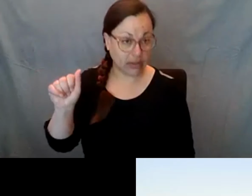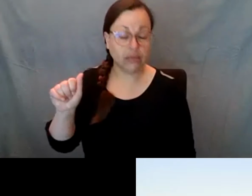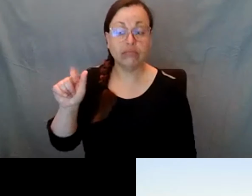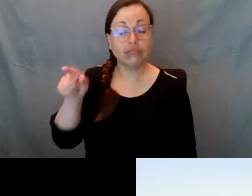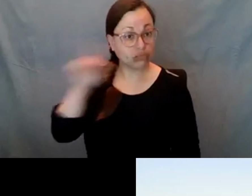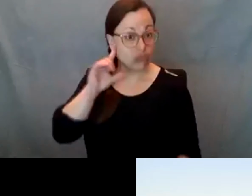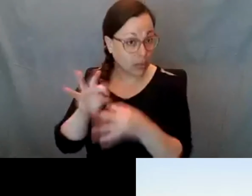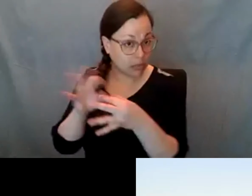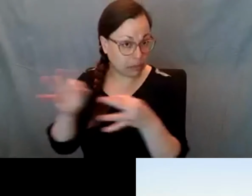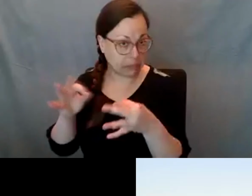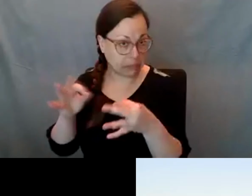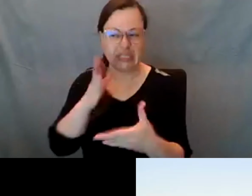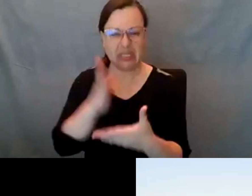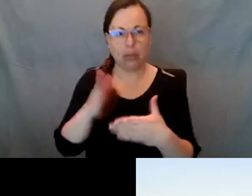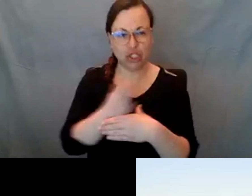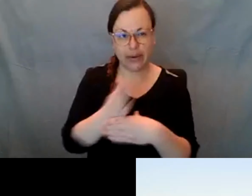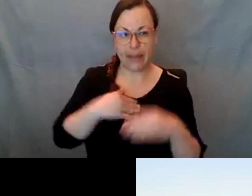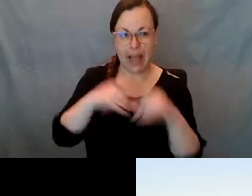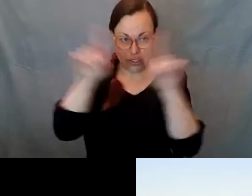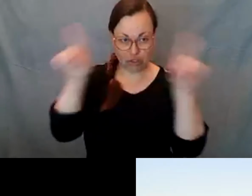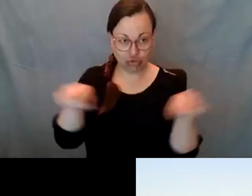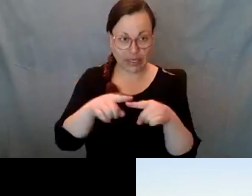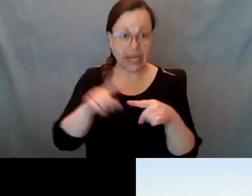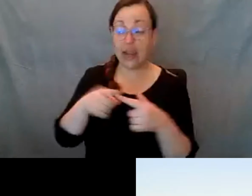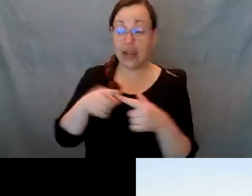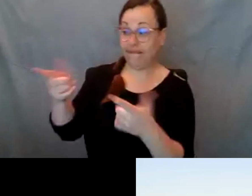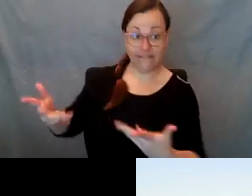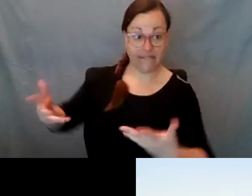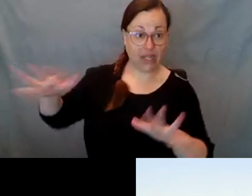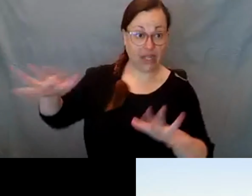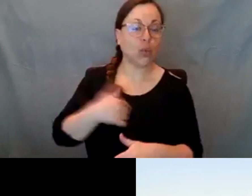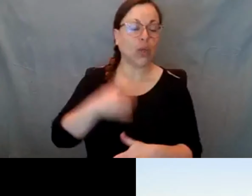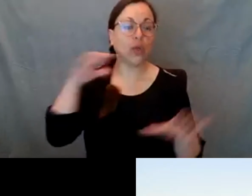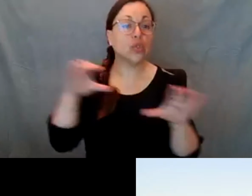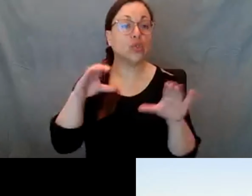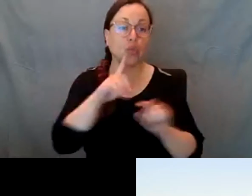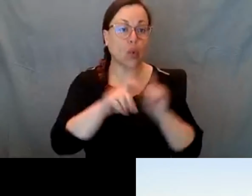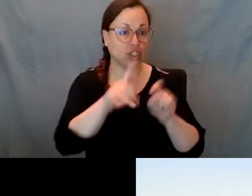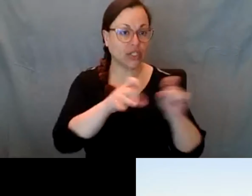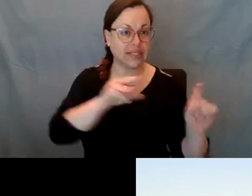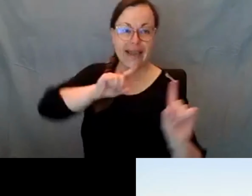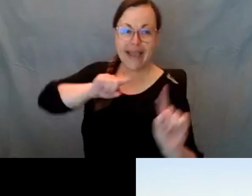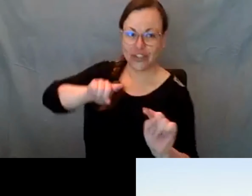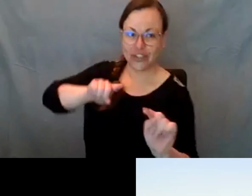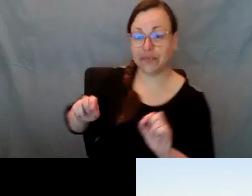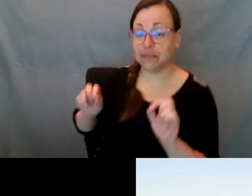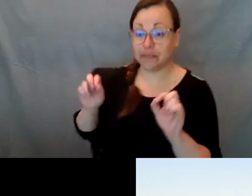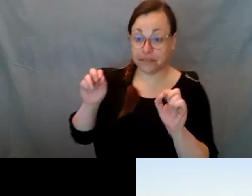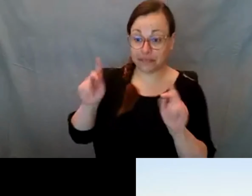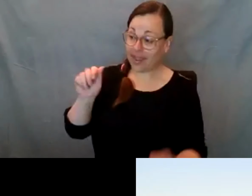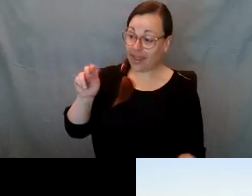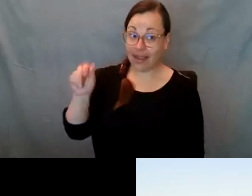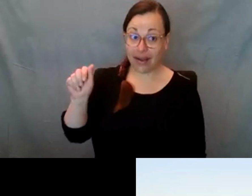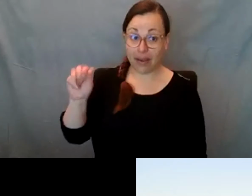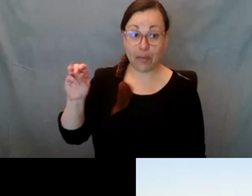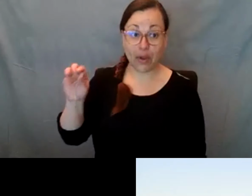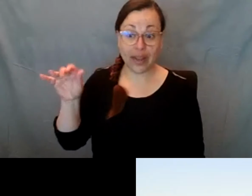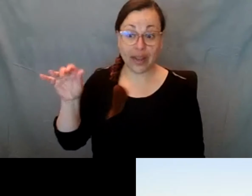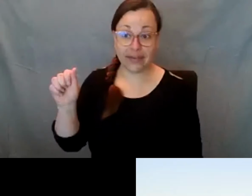And then I think we're going to have question and answers after she's finished her presentation. Anna Maria, over to you.